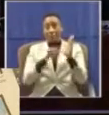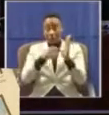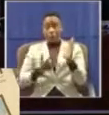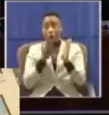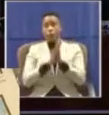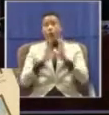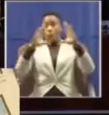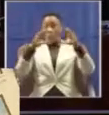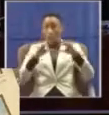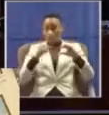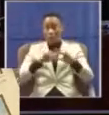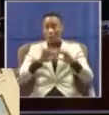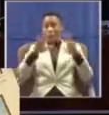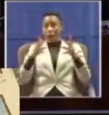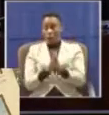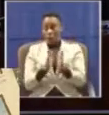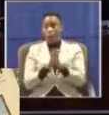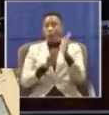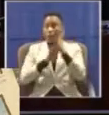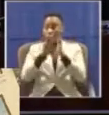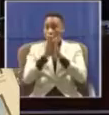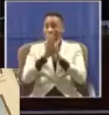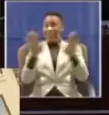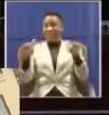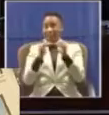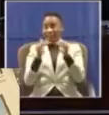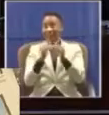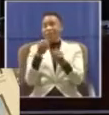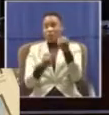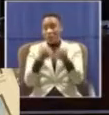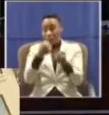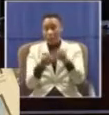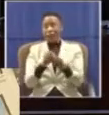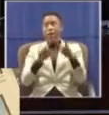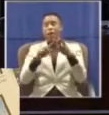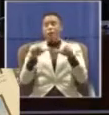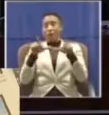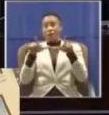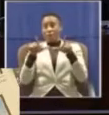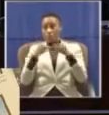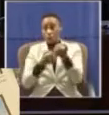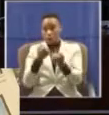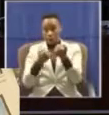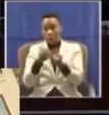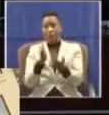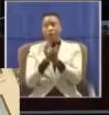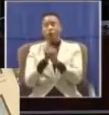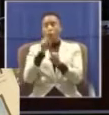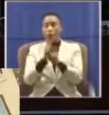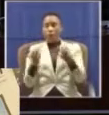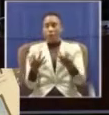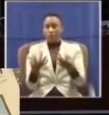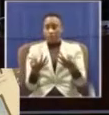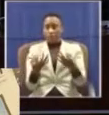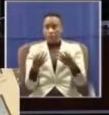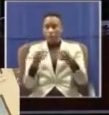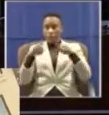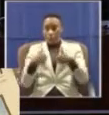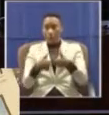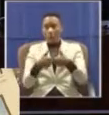carnage by improving standards in motor vehicle driving licenses, ensuring there is good ethos inculcated in